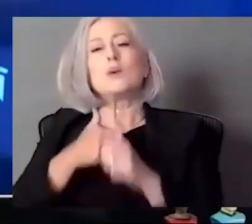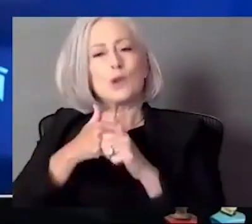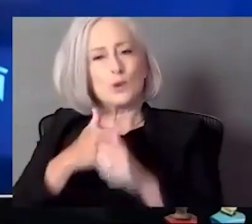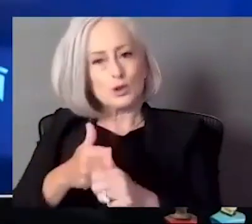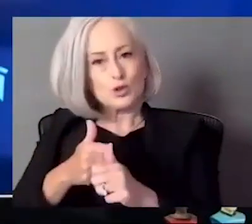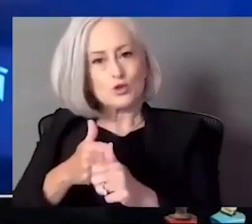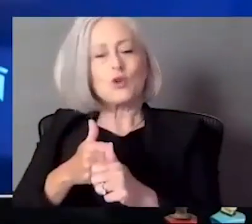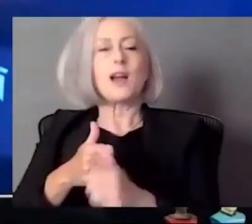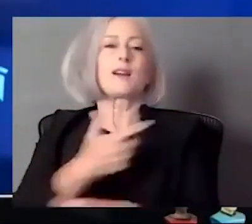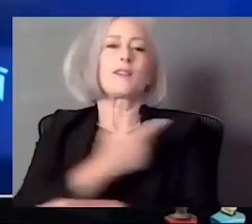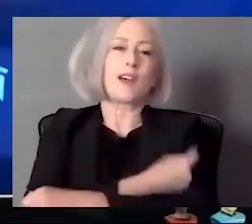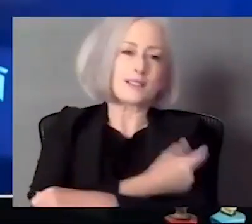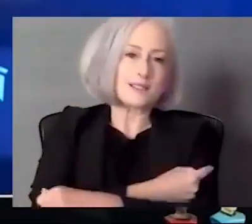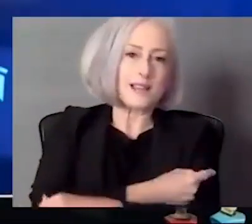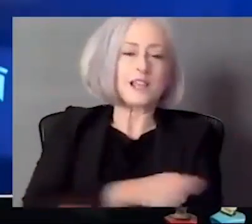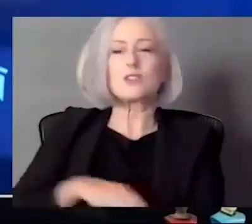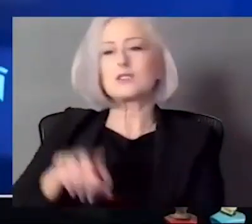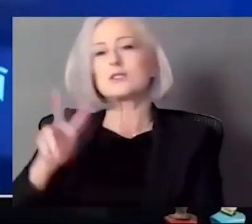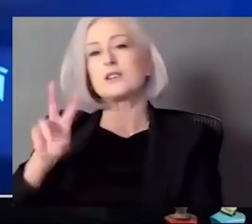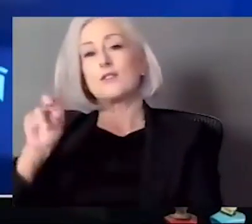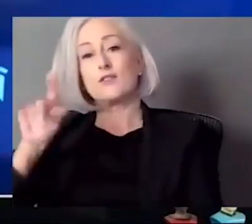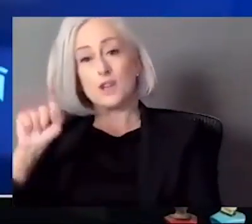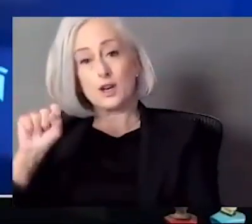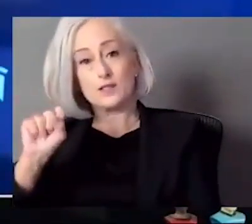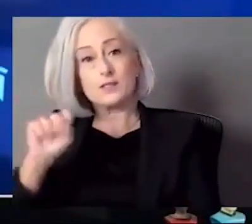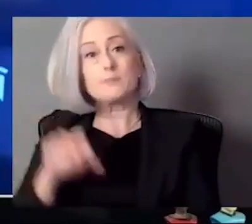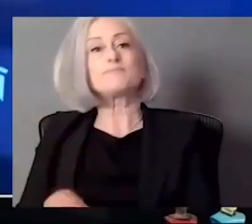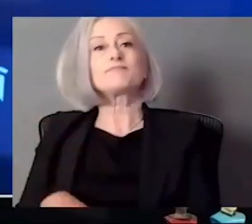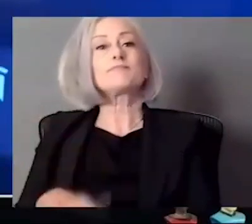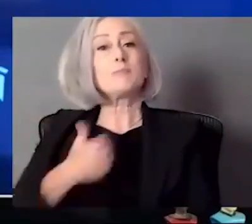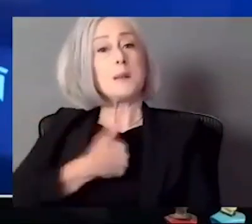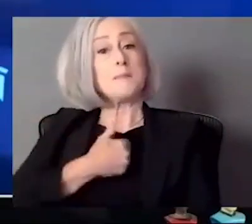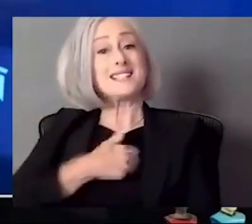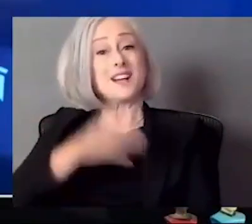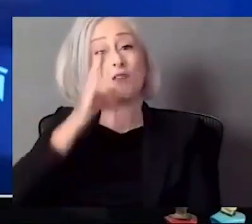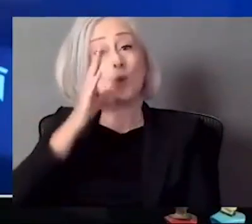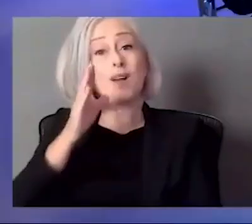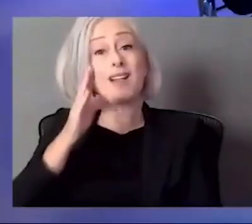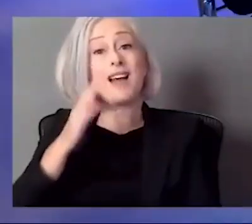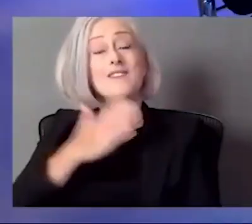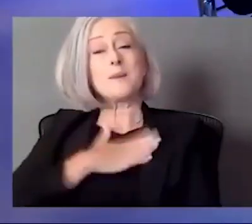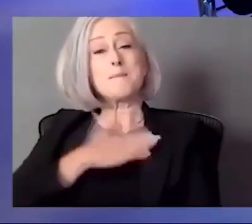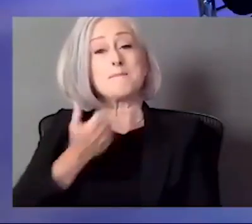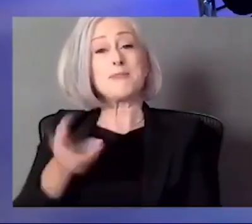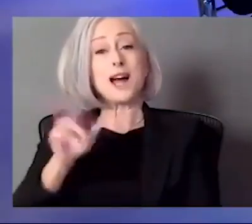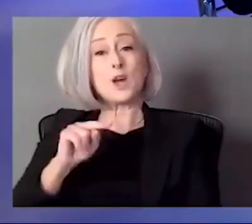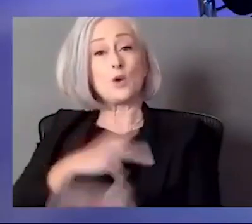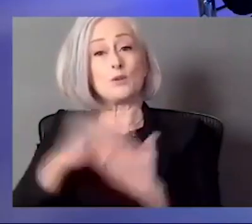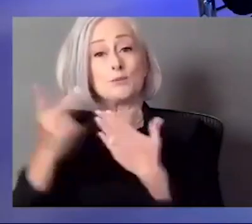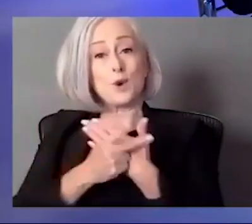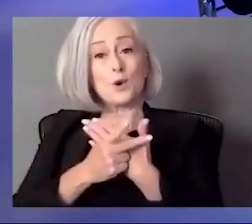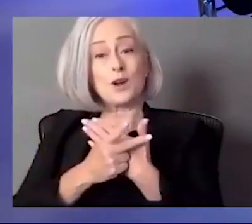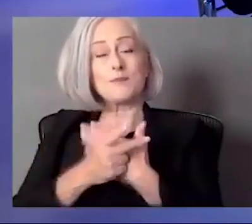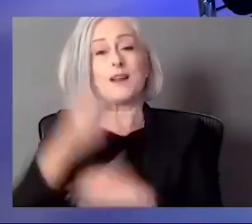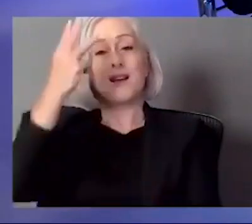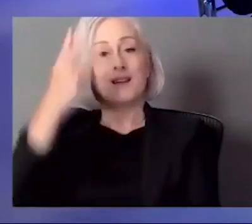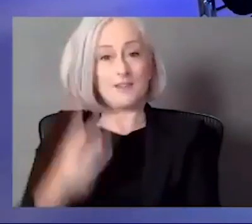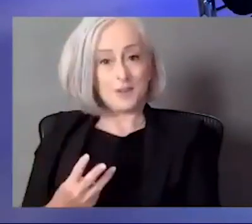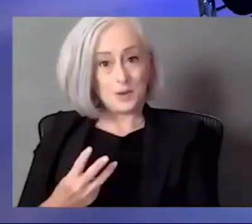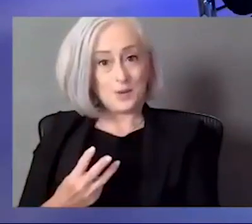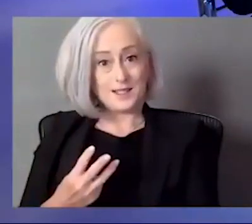in on Wednesdays in my own program. More on that in a moment, though. But first, I want to get you to know